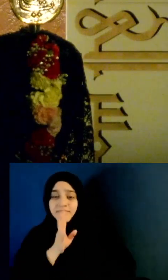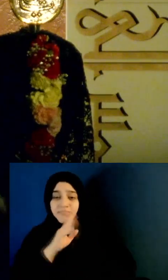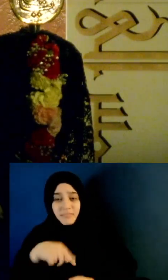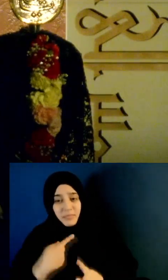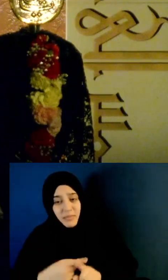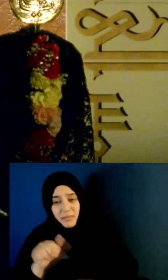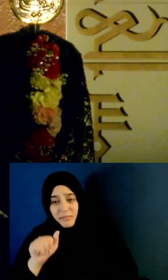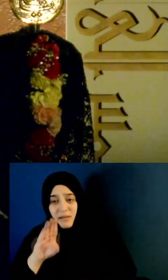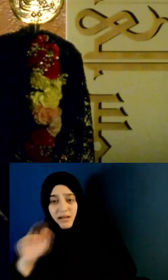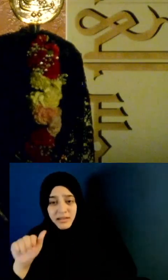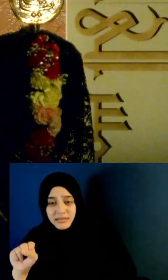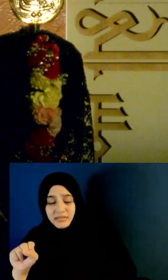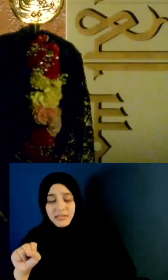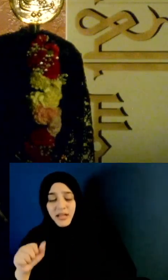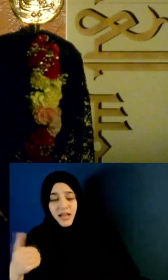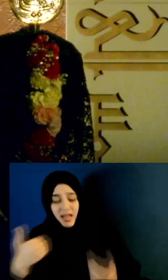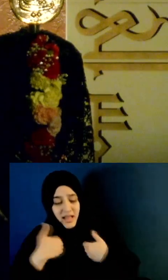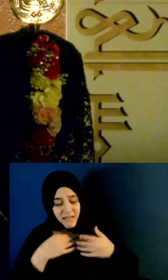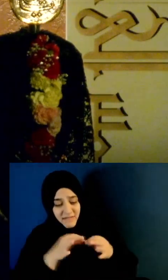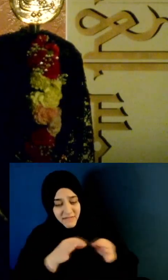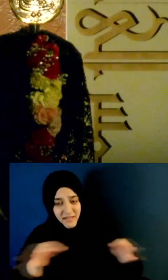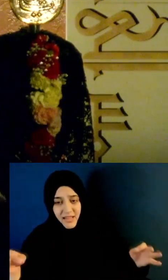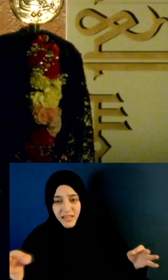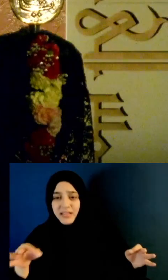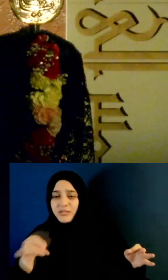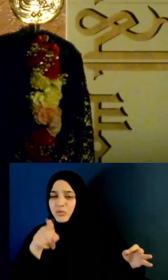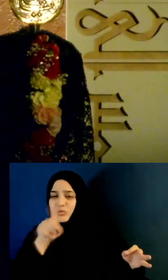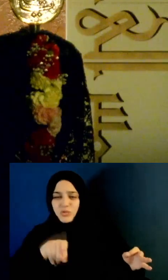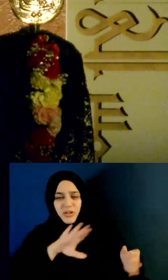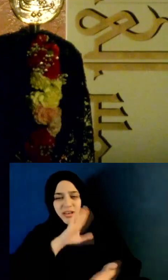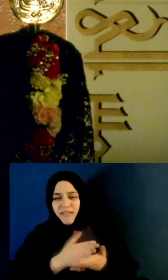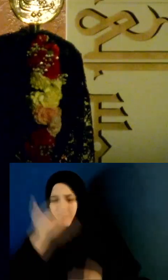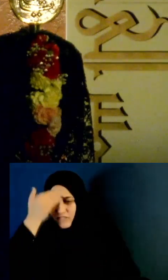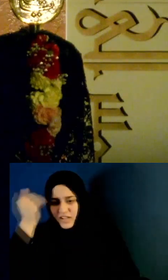is a line you should never forget.